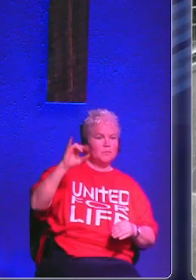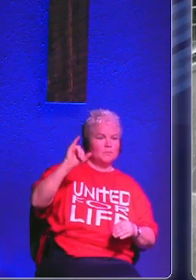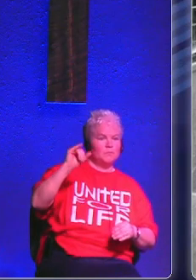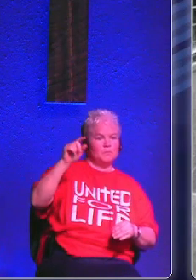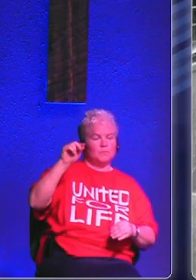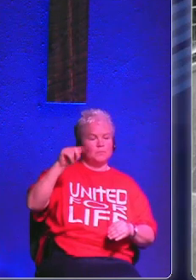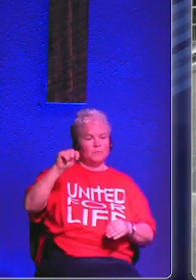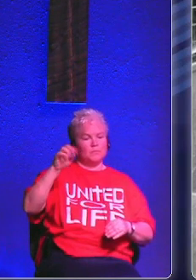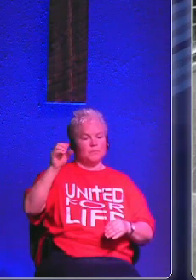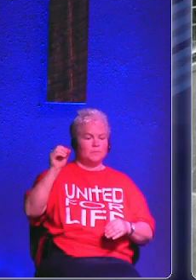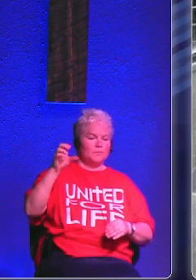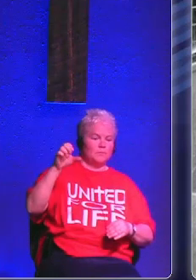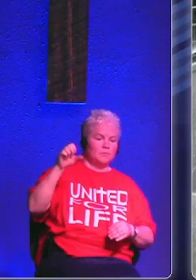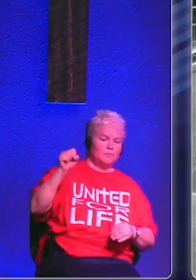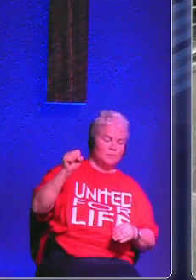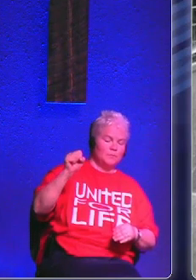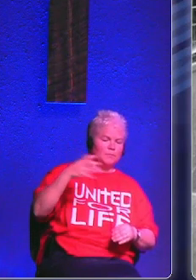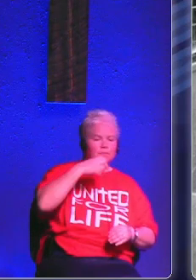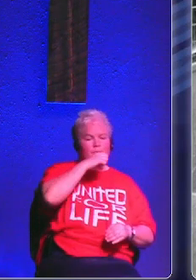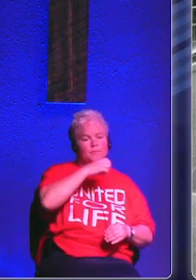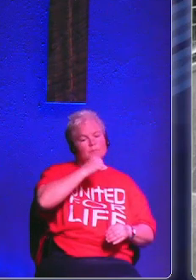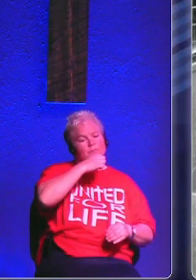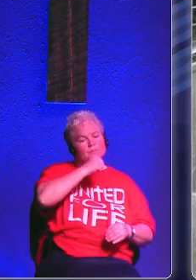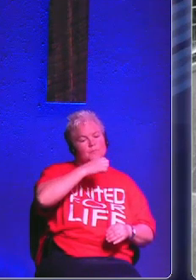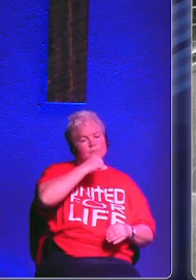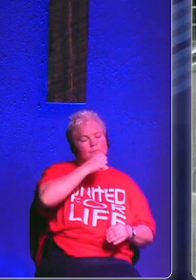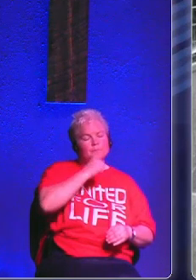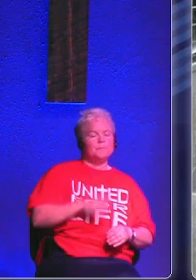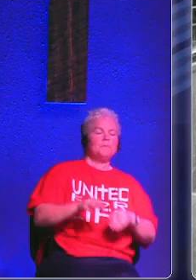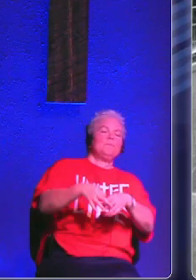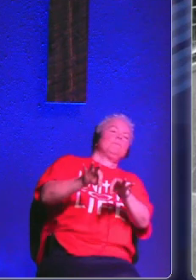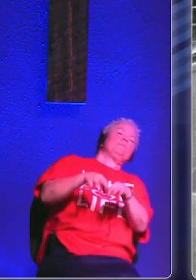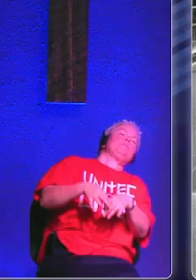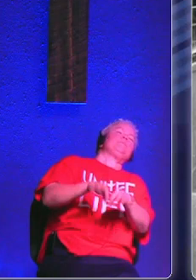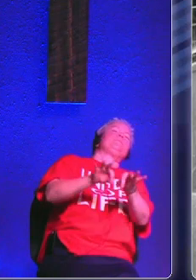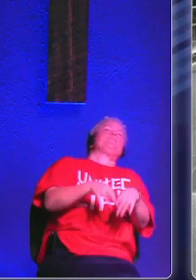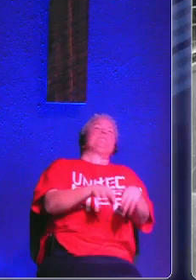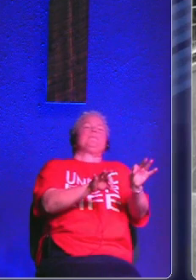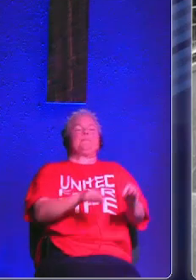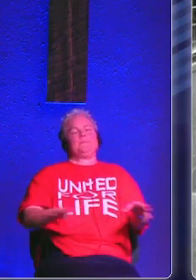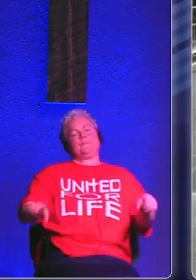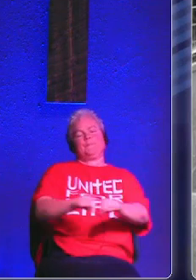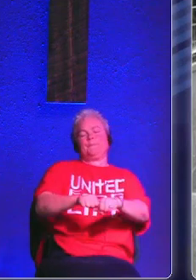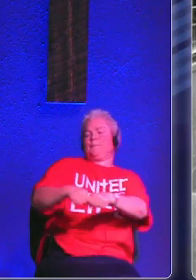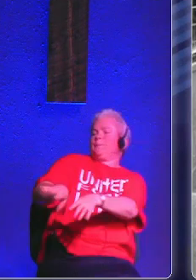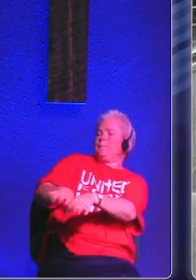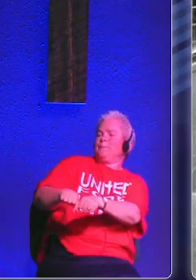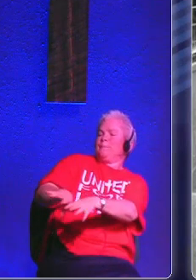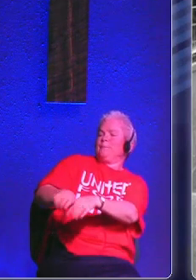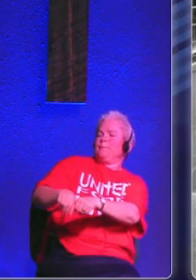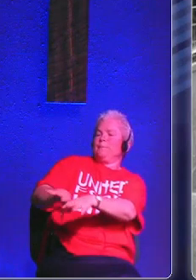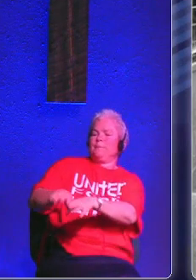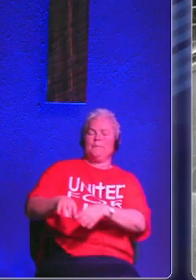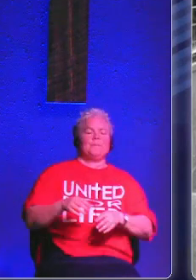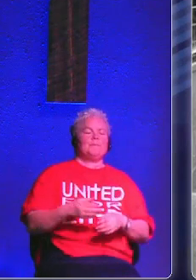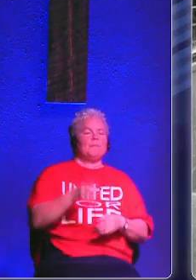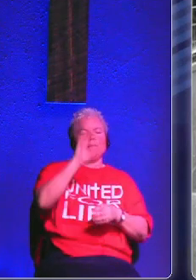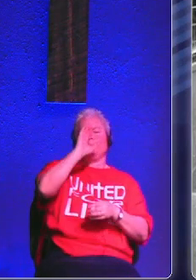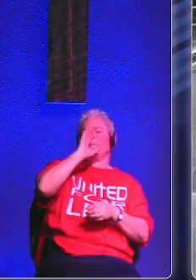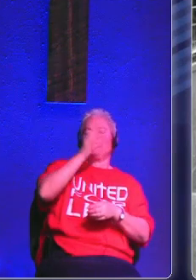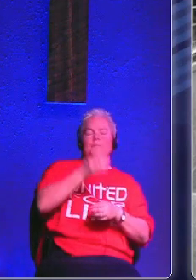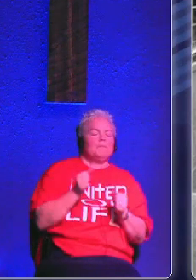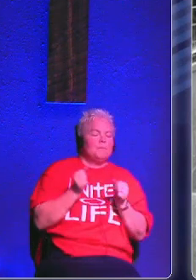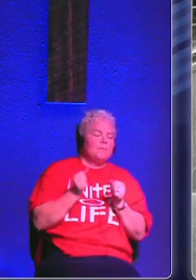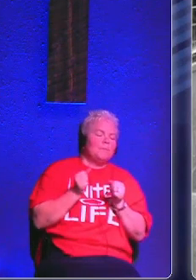blue ones so much, but the orange ones, just sitting on the couch, putting your feet up, kicking your shoes off, maybe having a cold